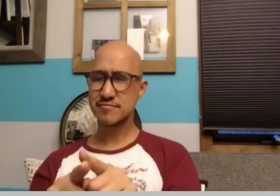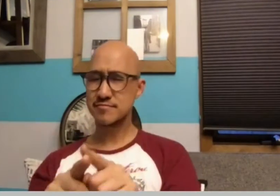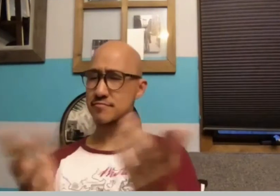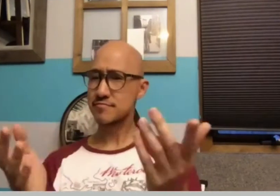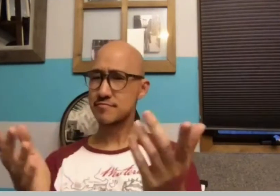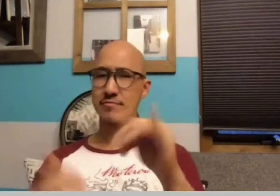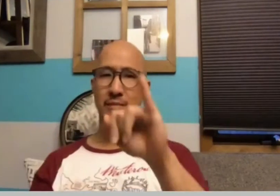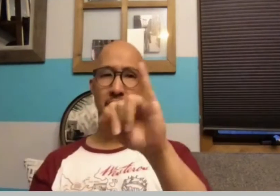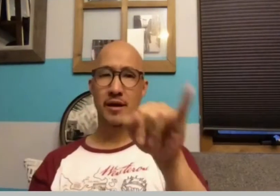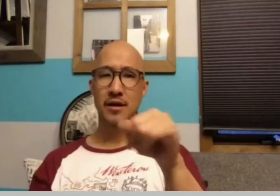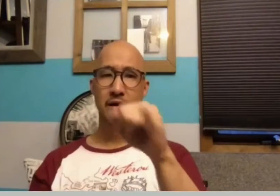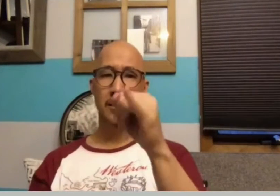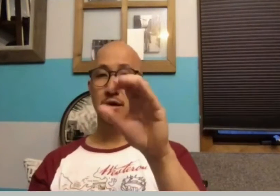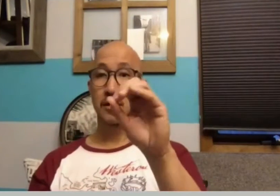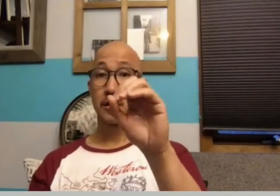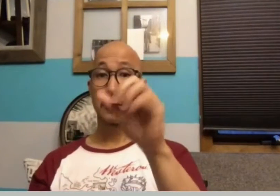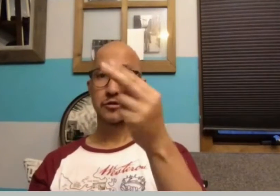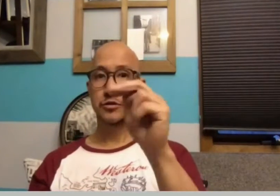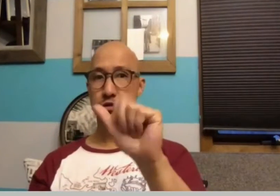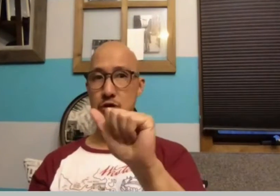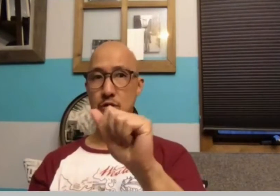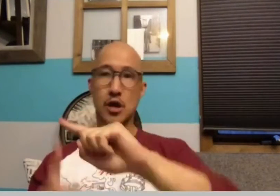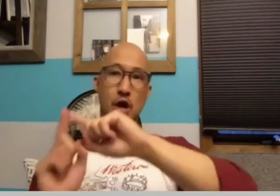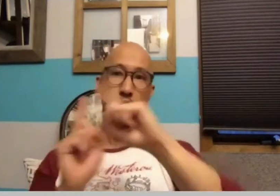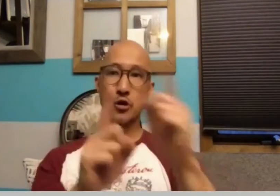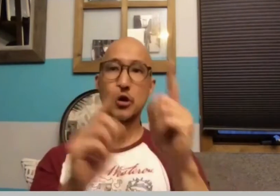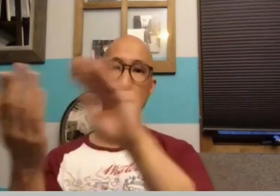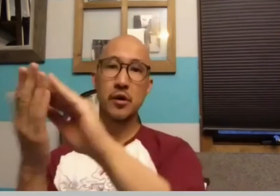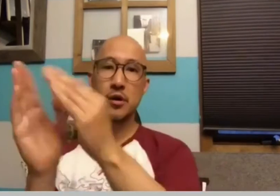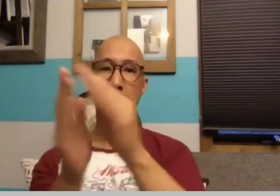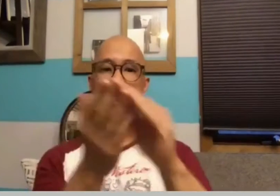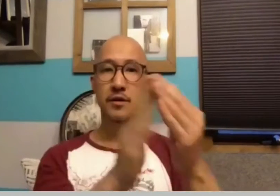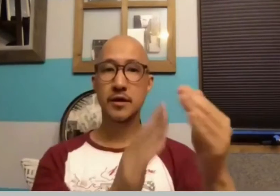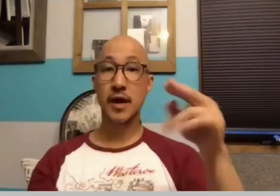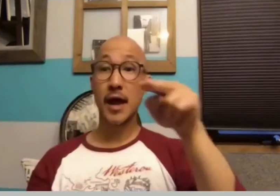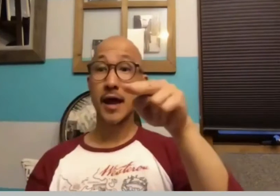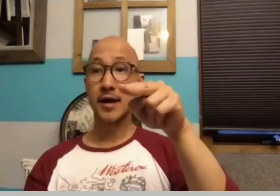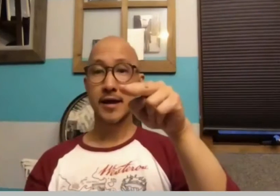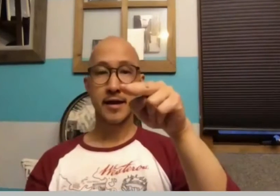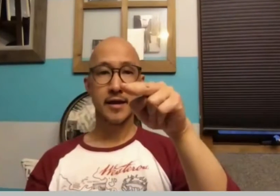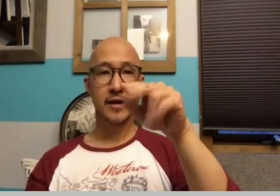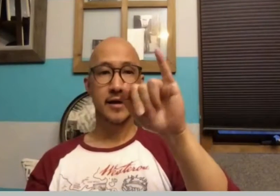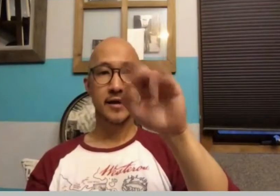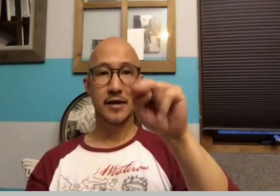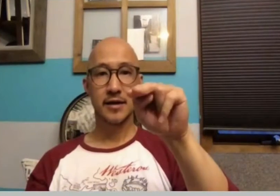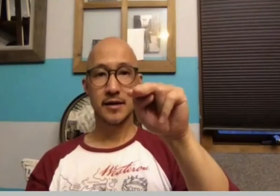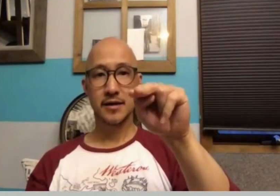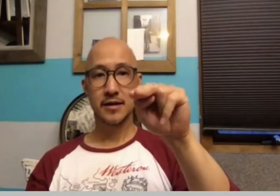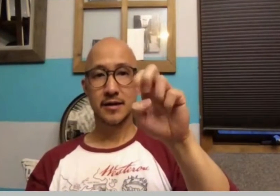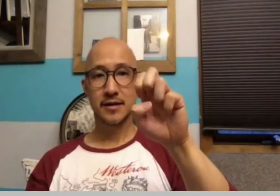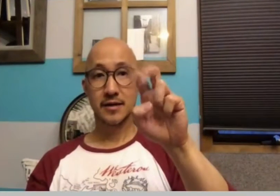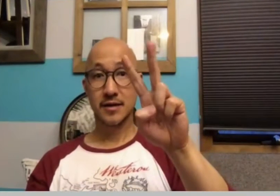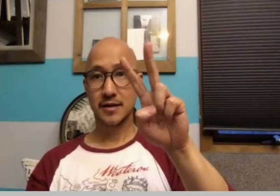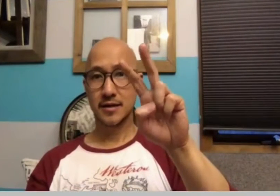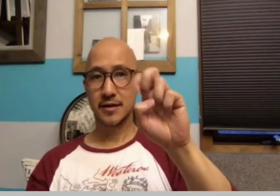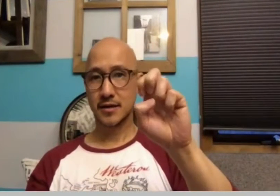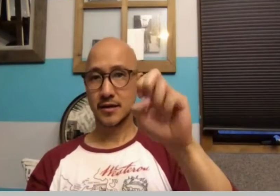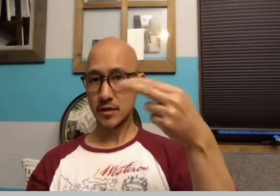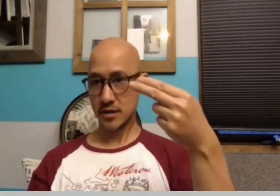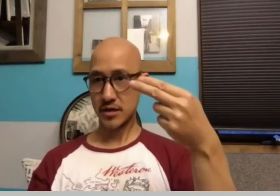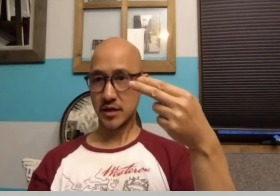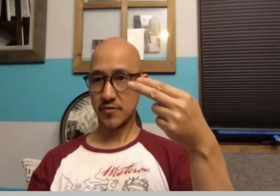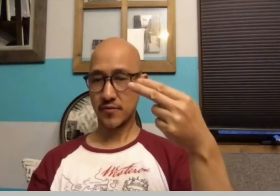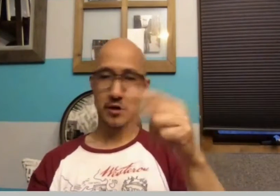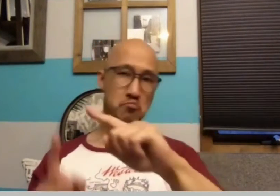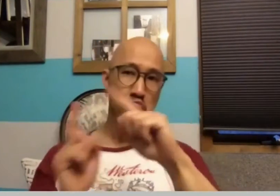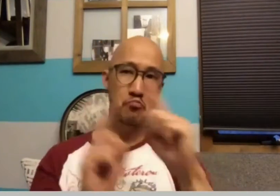very, very large into a large, very imperialistic nation, and they take captive of the northern kingdom. They invade Israel. So that